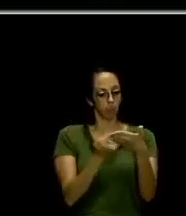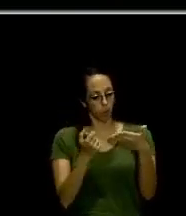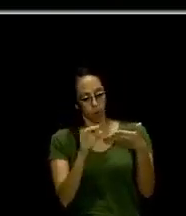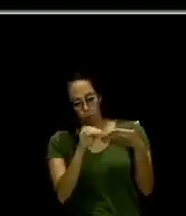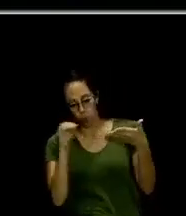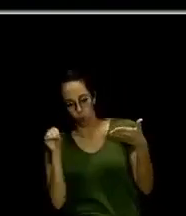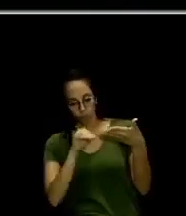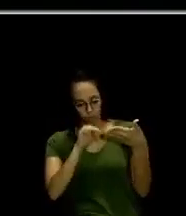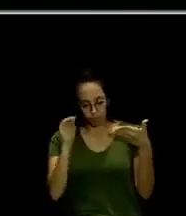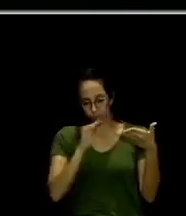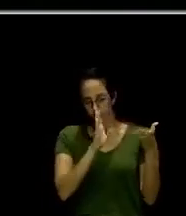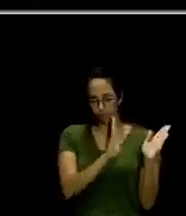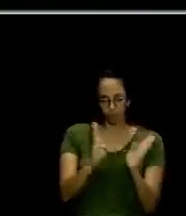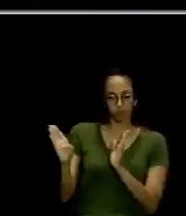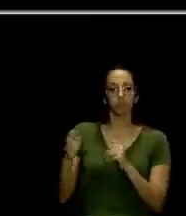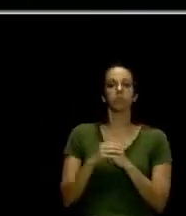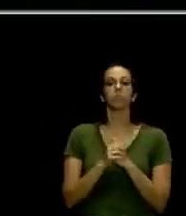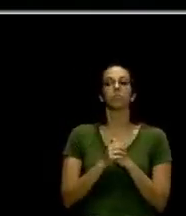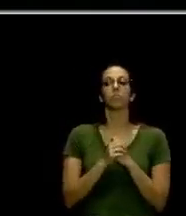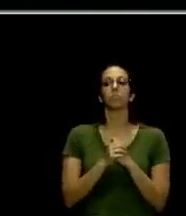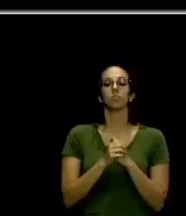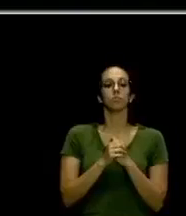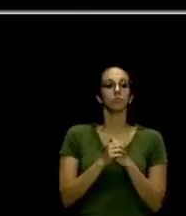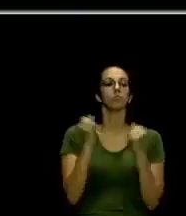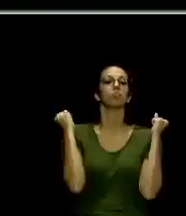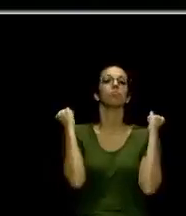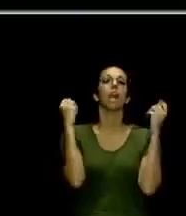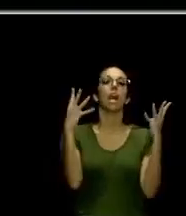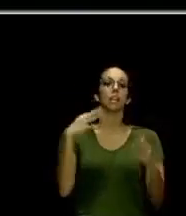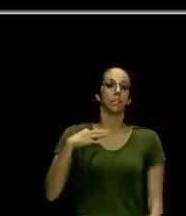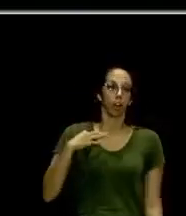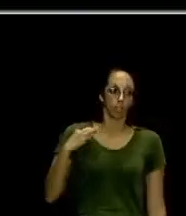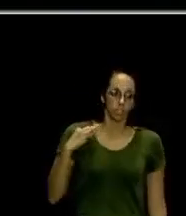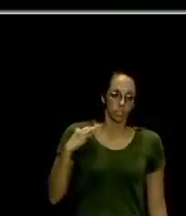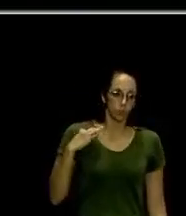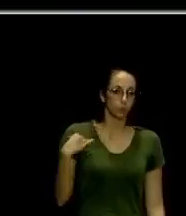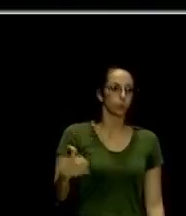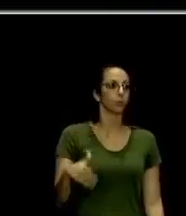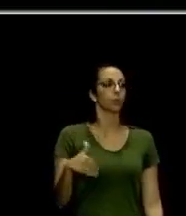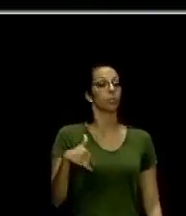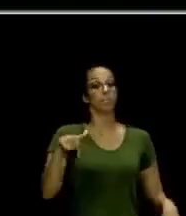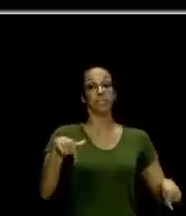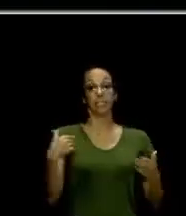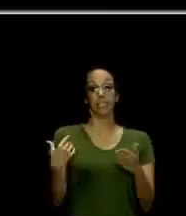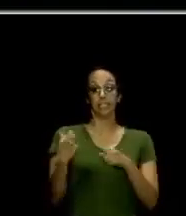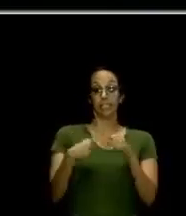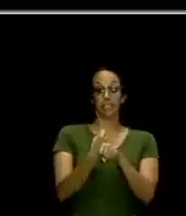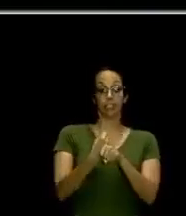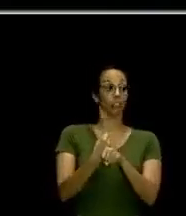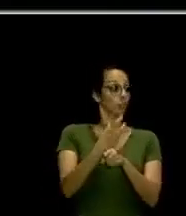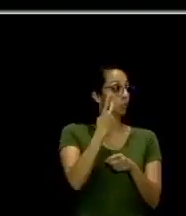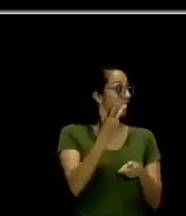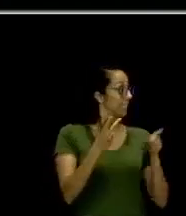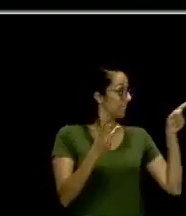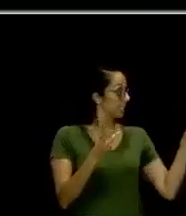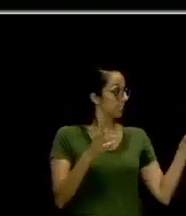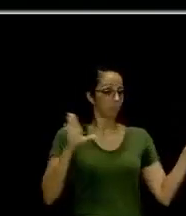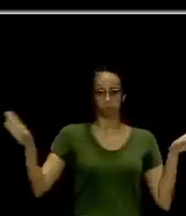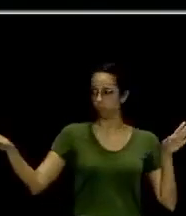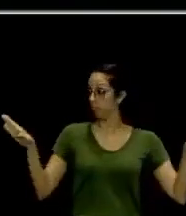We work with, like I said, with a lot of volunteers. So this year, I have the great opportunity, as you see here on both